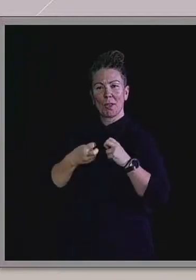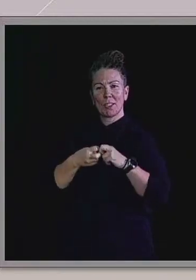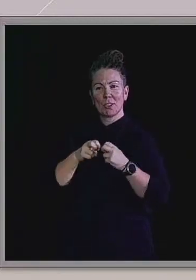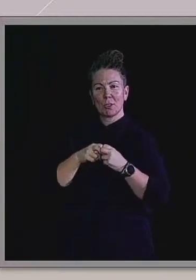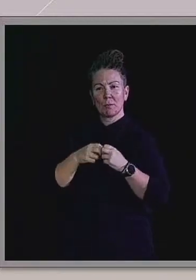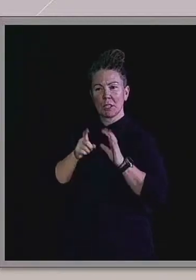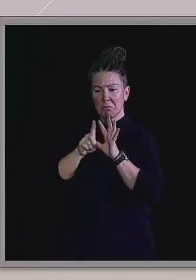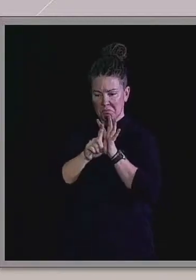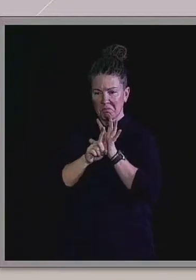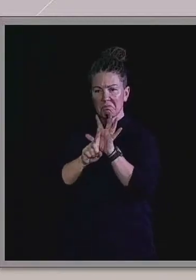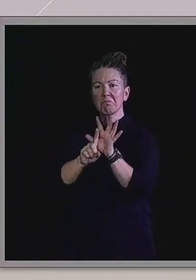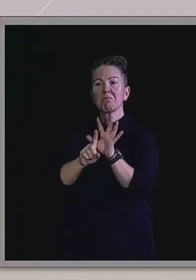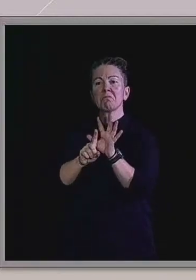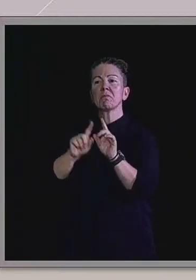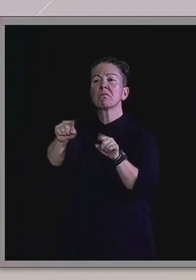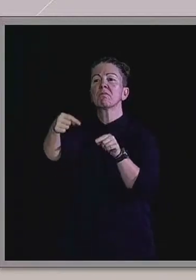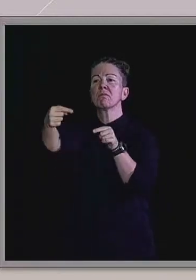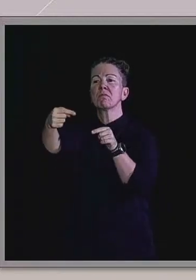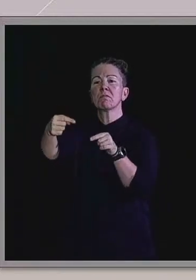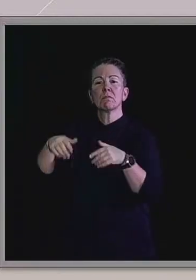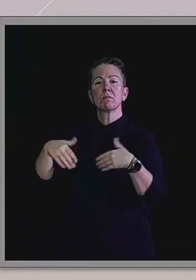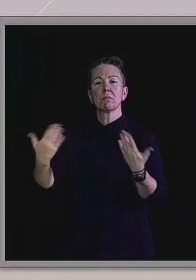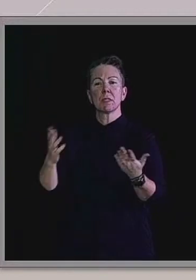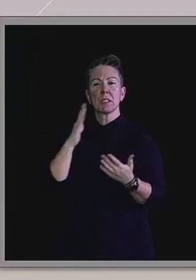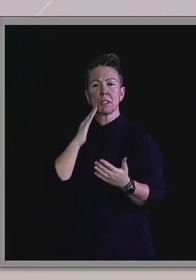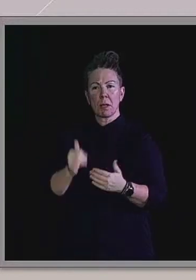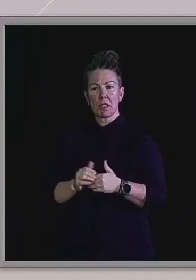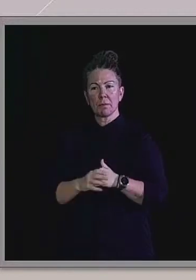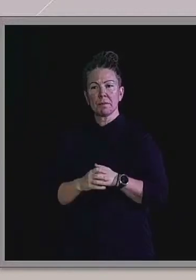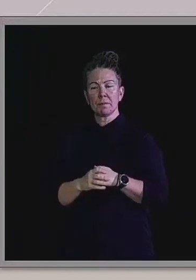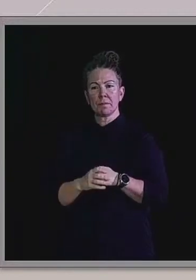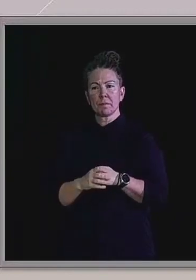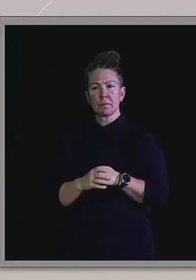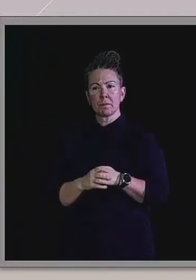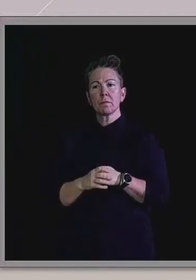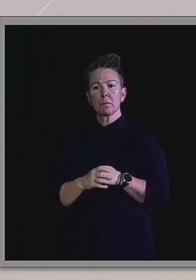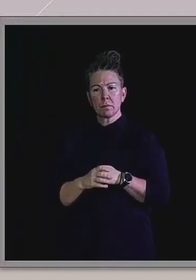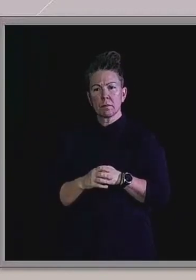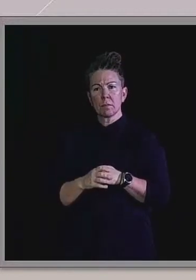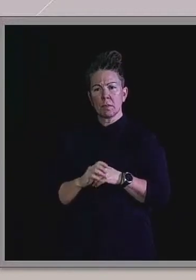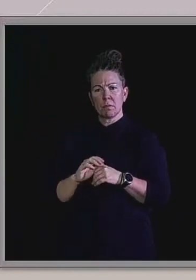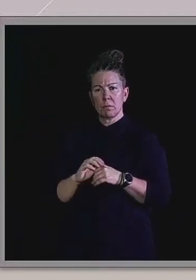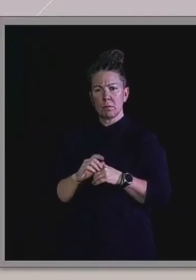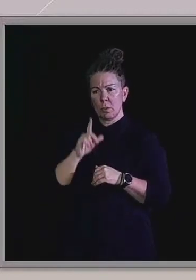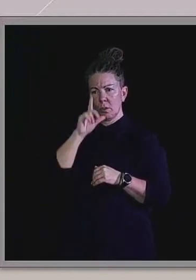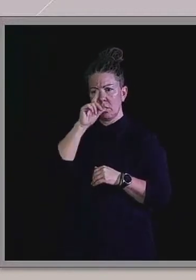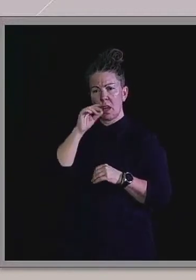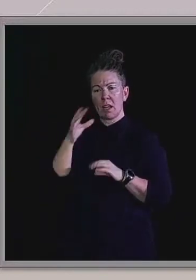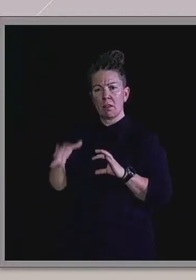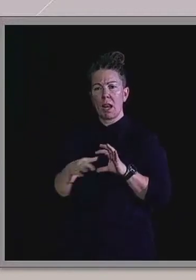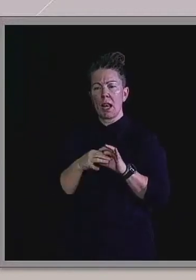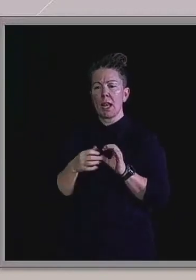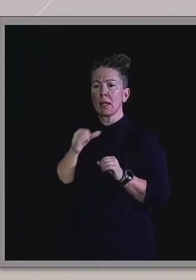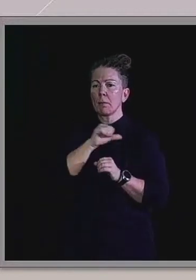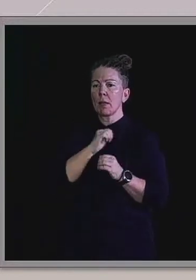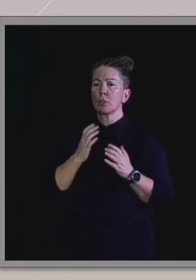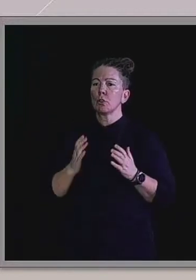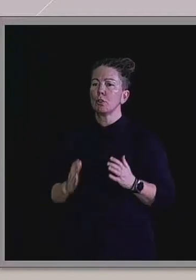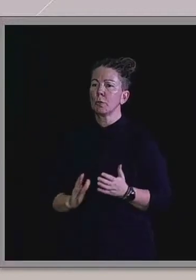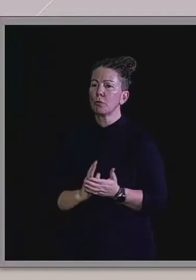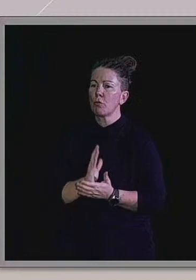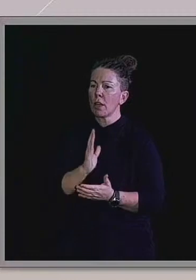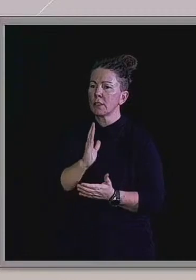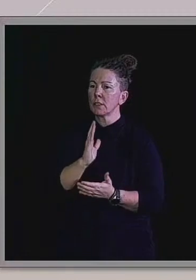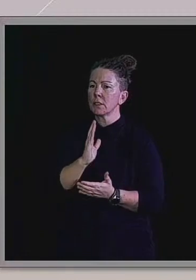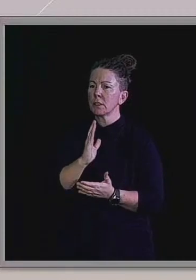anyone, because that's the only thing that matters. And we go back to the human rights, rights and declarations, and the